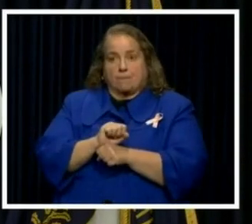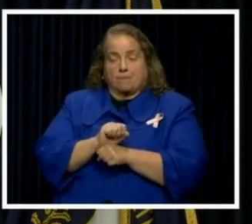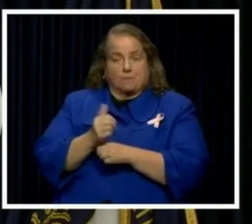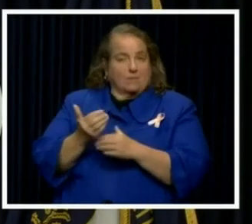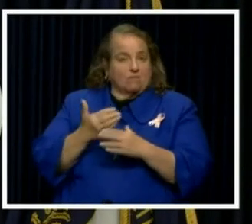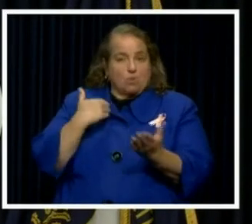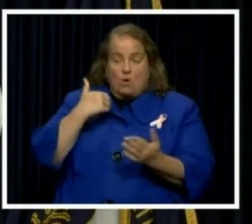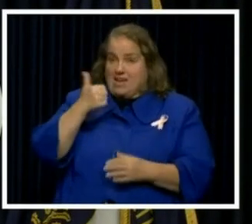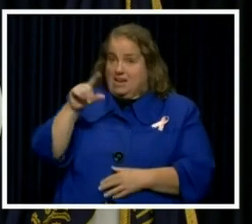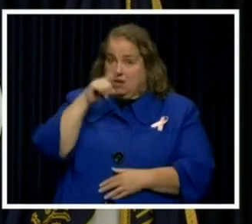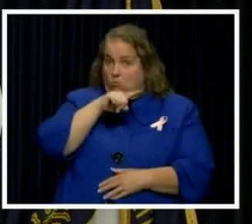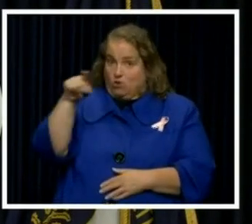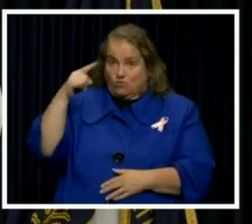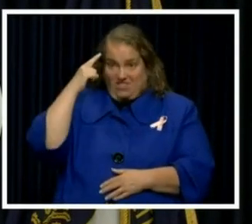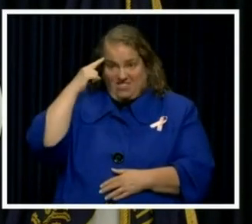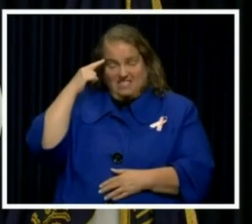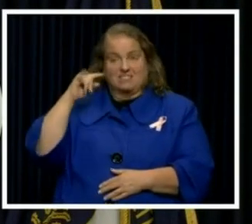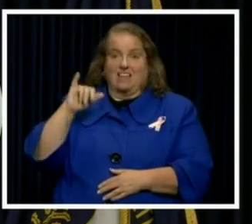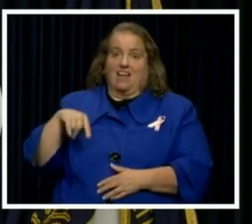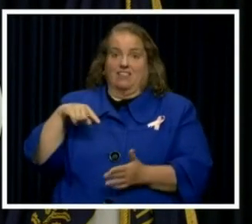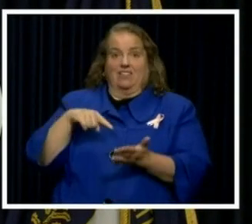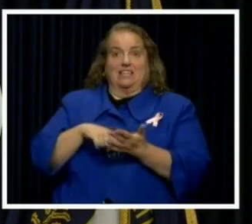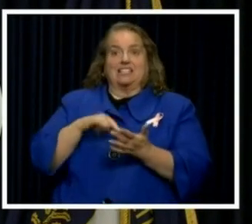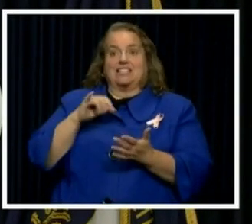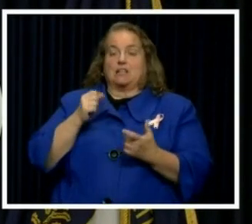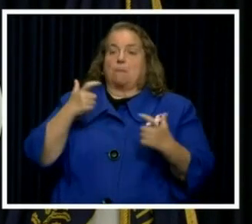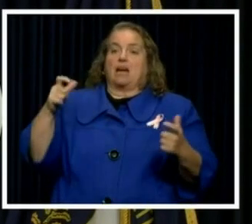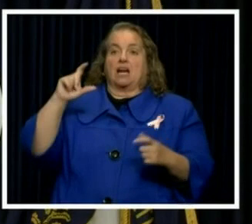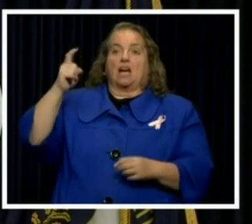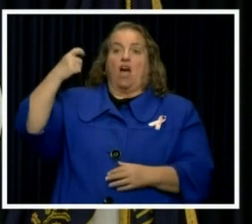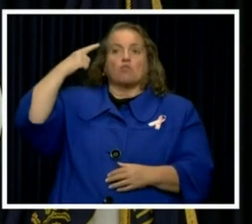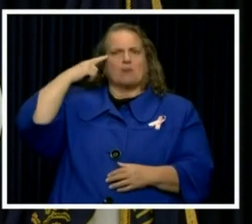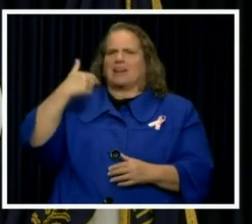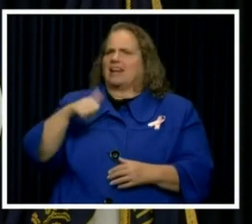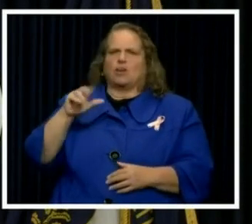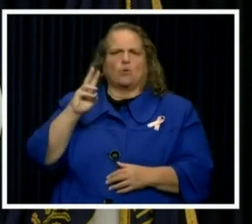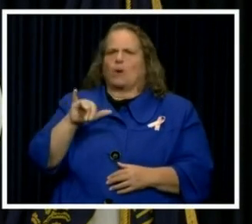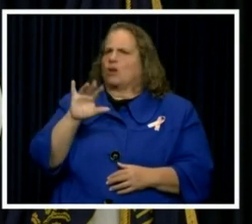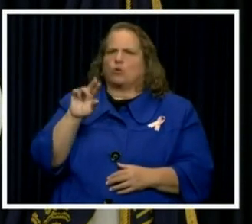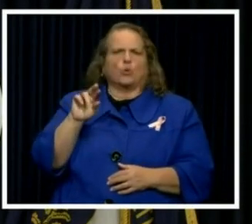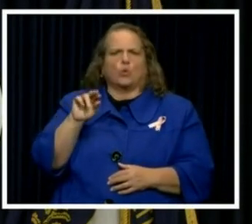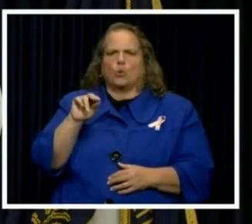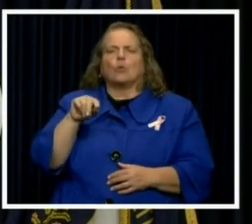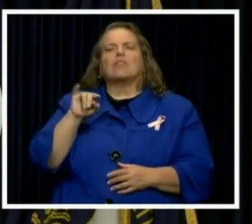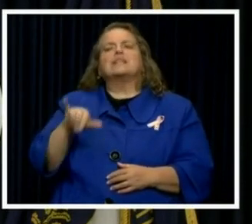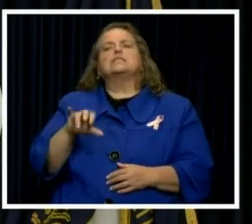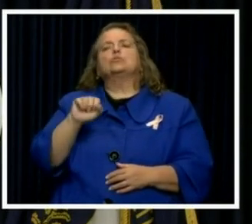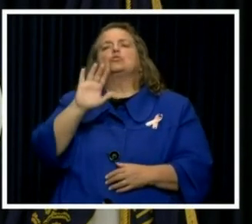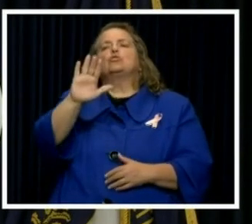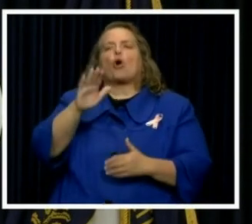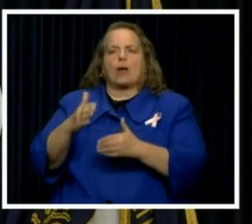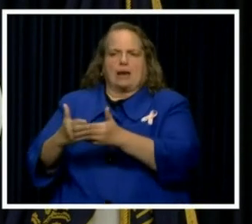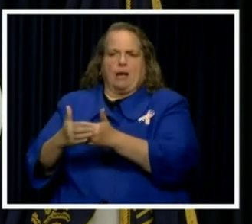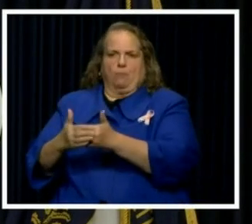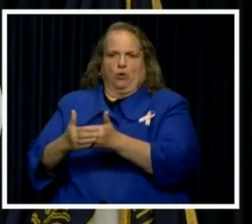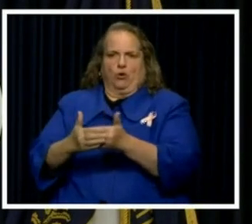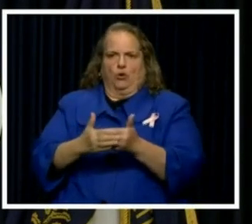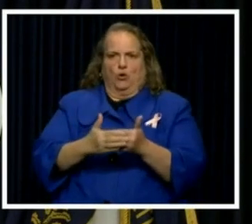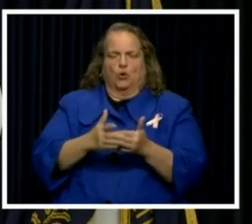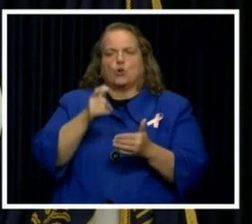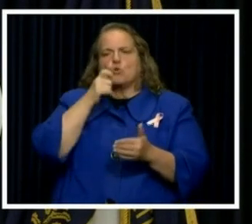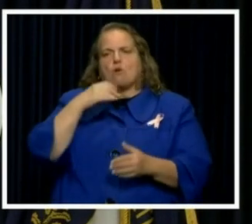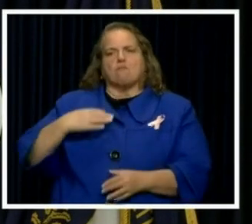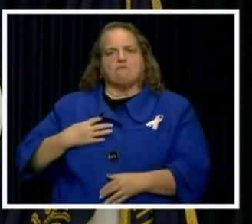thinks that this is big government in any way, this is your neighbor. This is your neighbor who